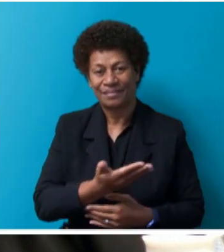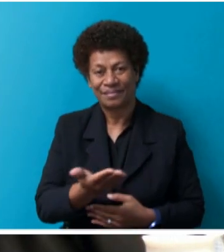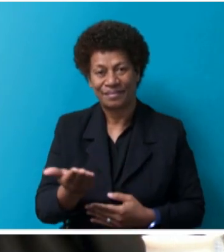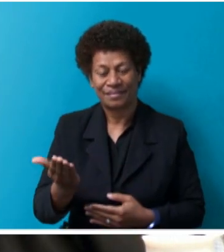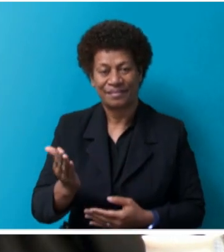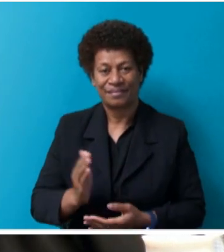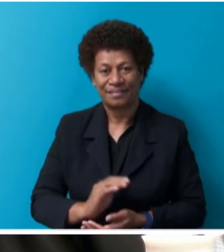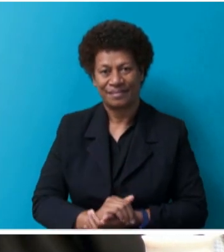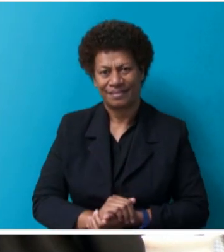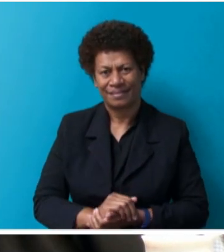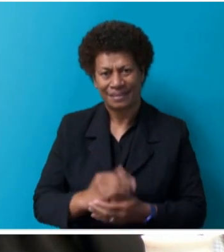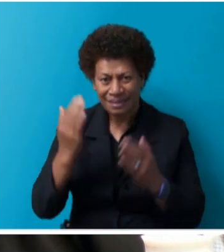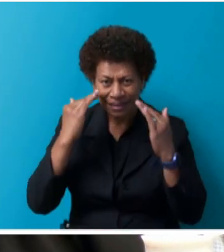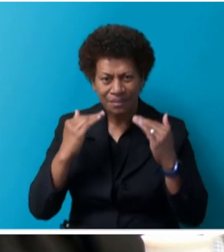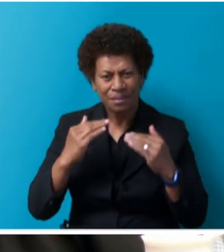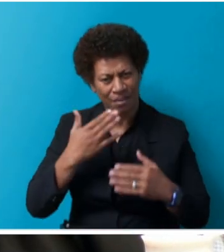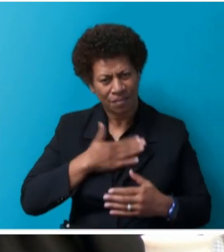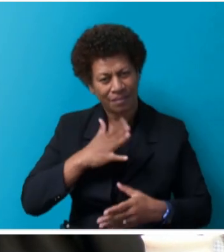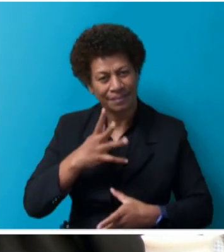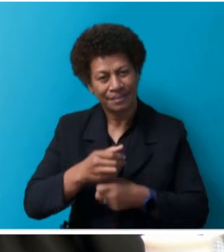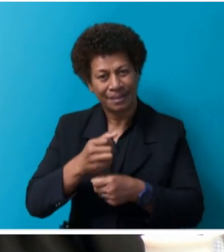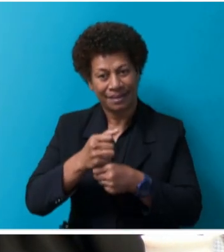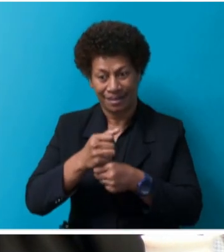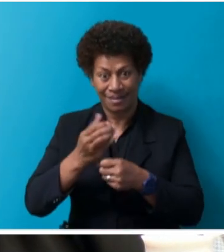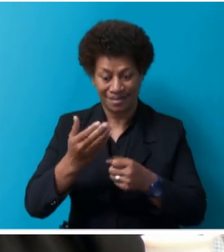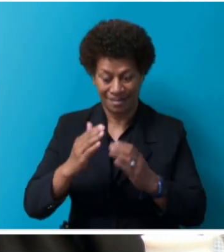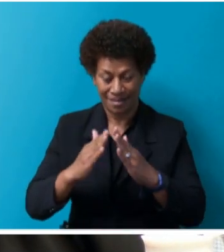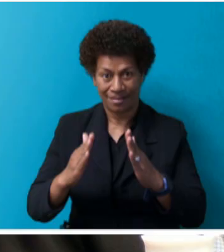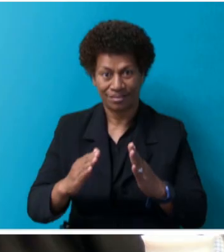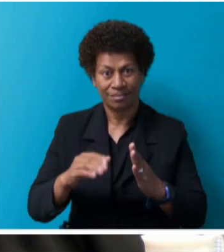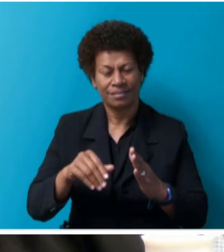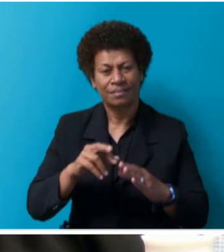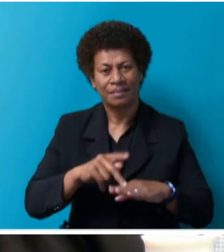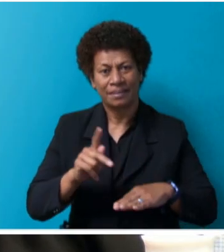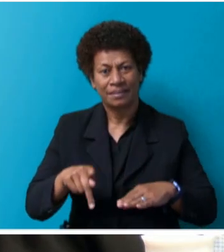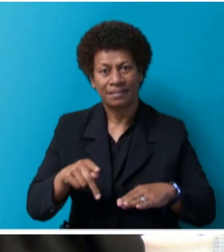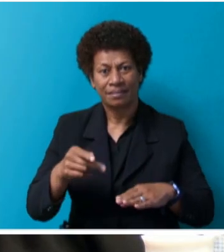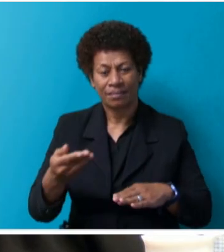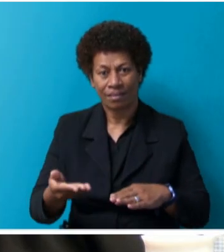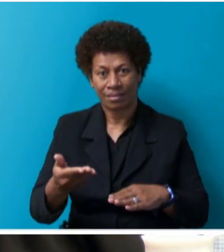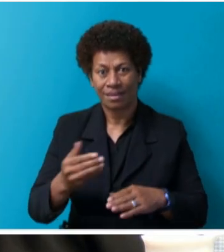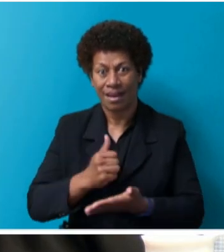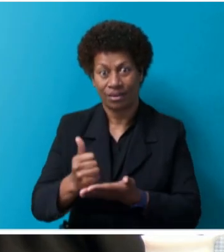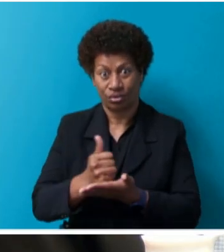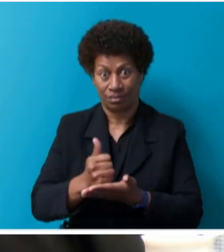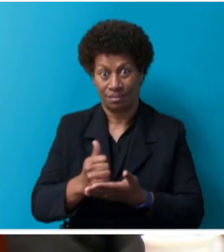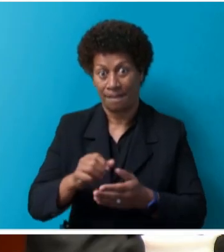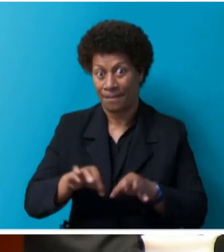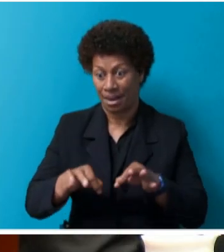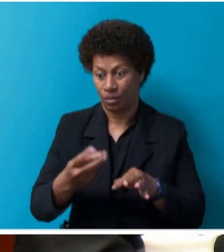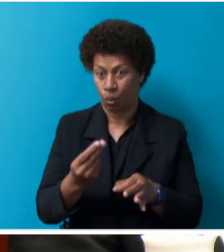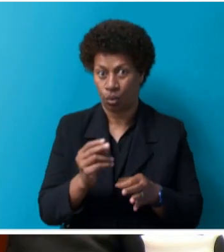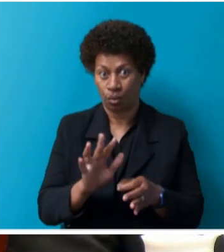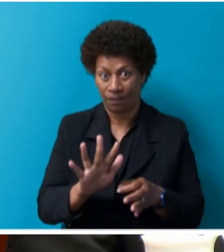Speaker, I wish to update the House on Fiji Women's Economic Empowerment National Action Plan, WENAP, 2025 to 2030, which